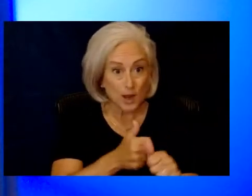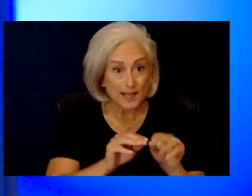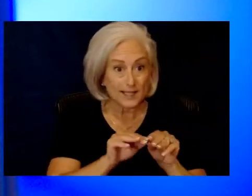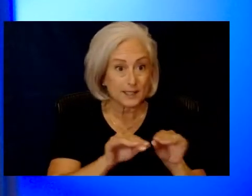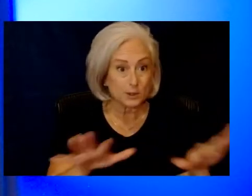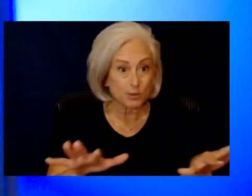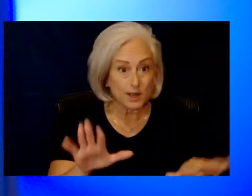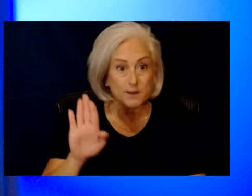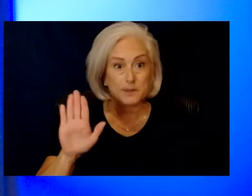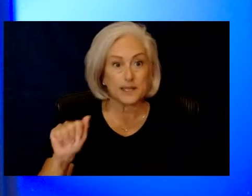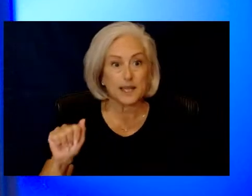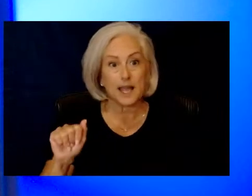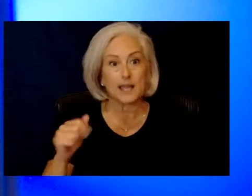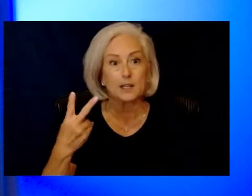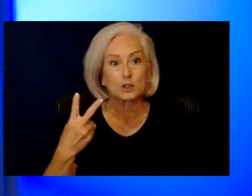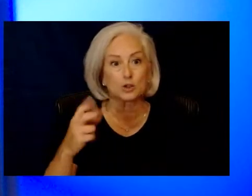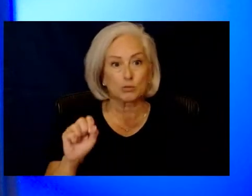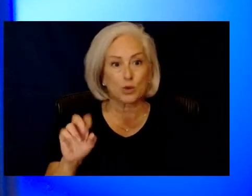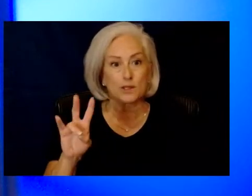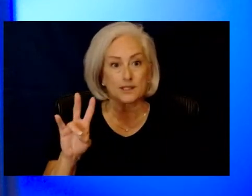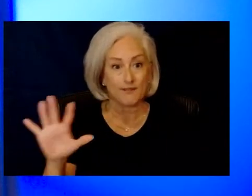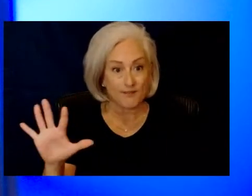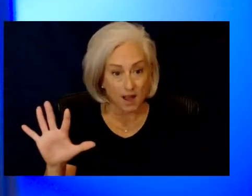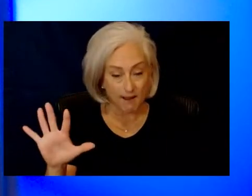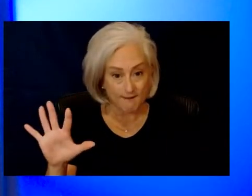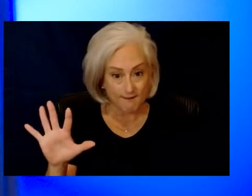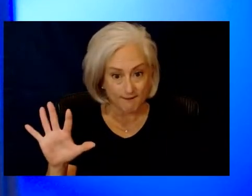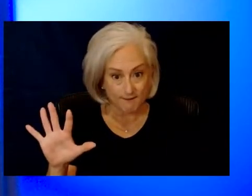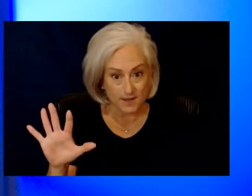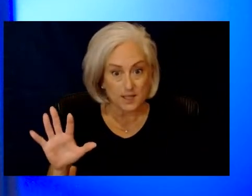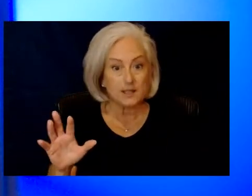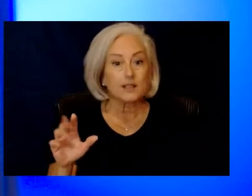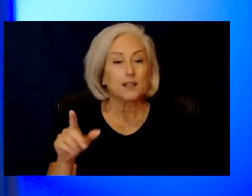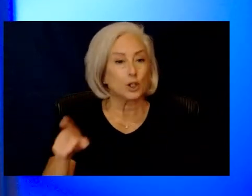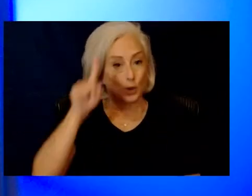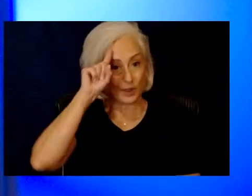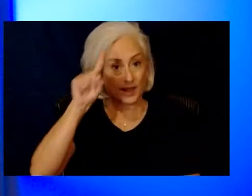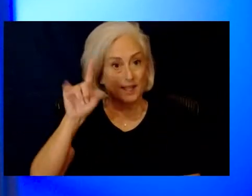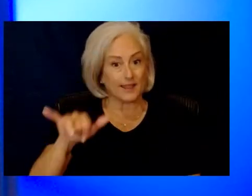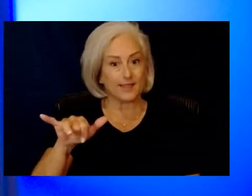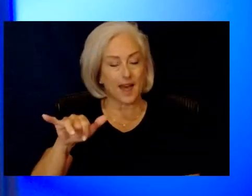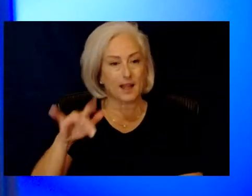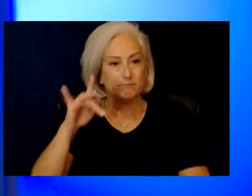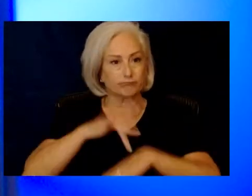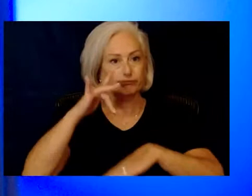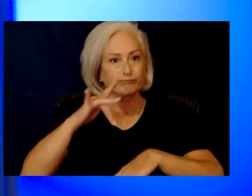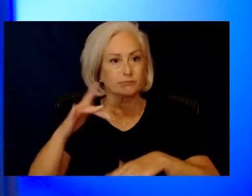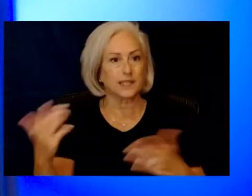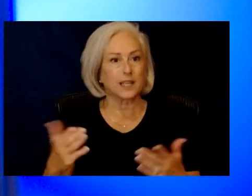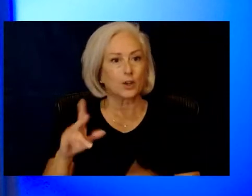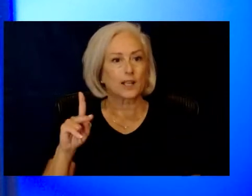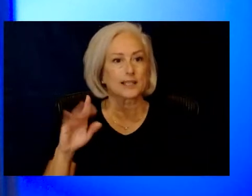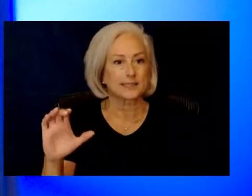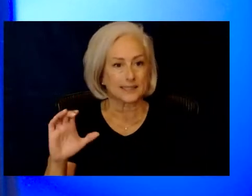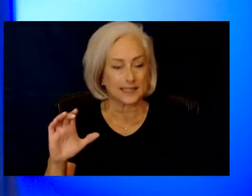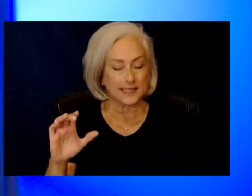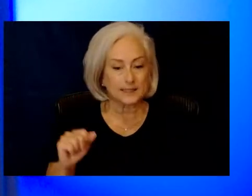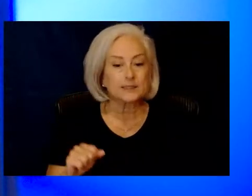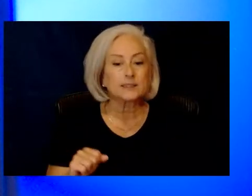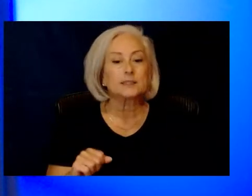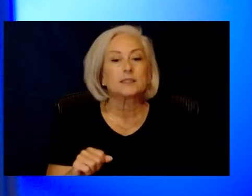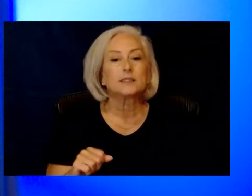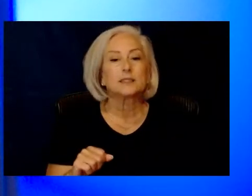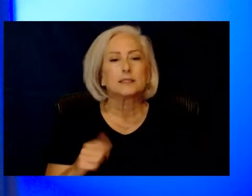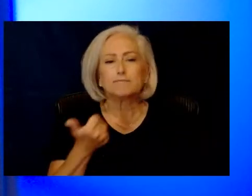BA 2.75 and whether we believe it has reached the Kansas City area yet. Is there any information available about